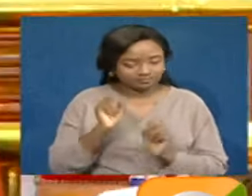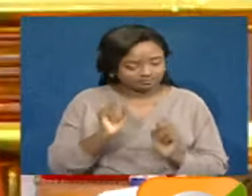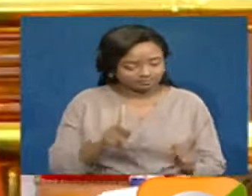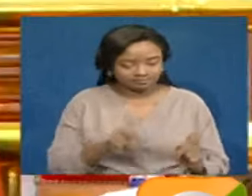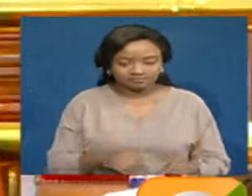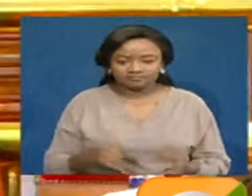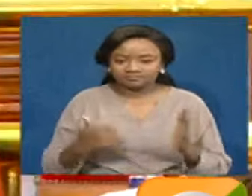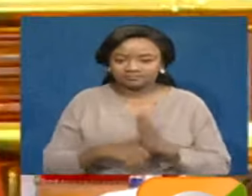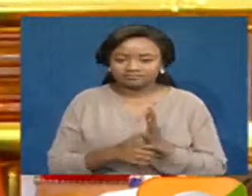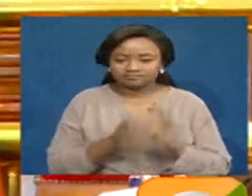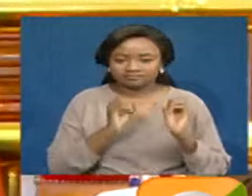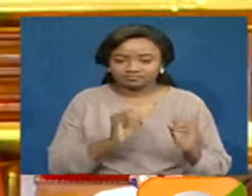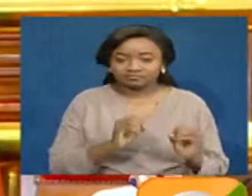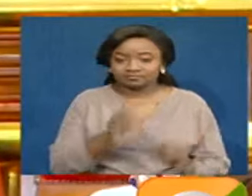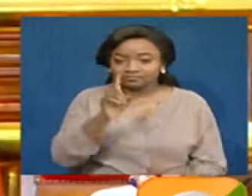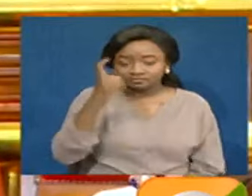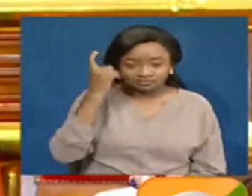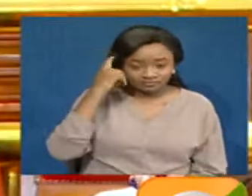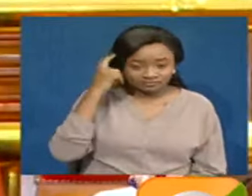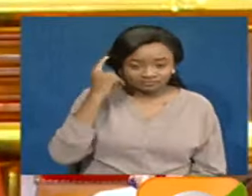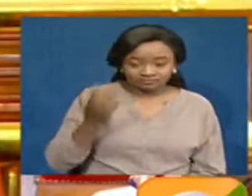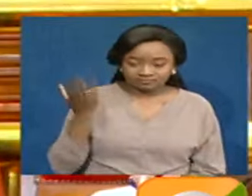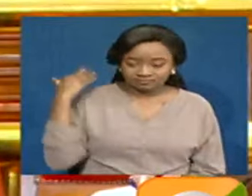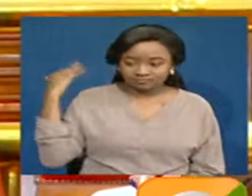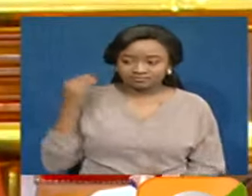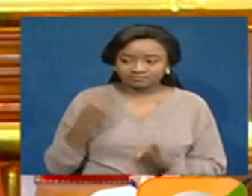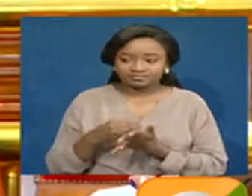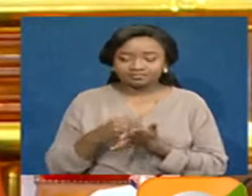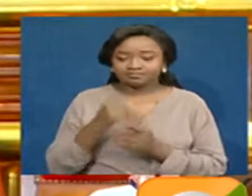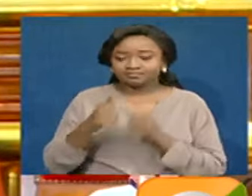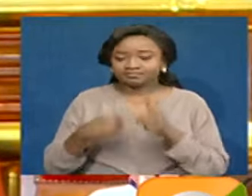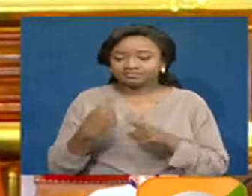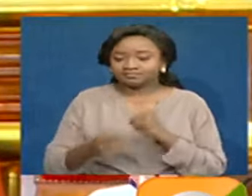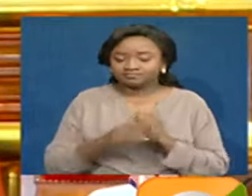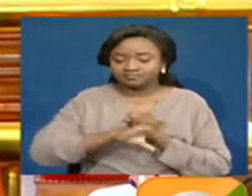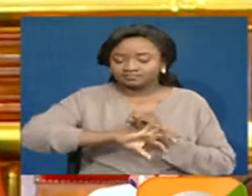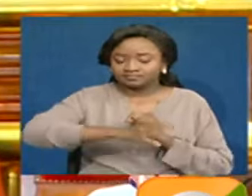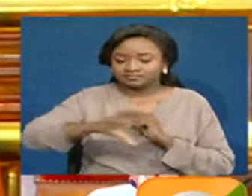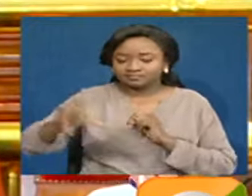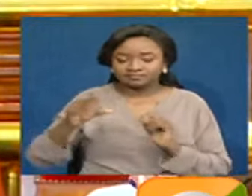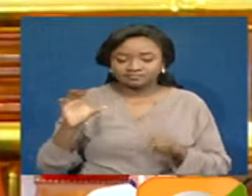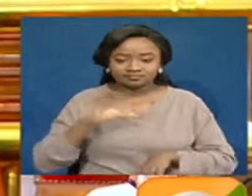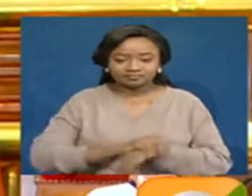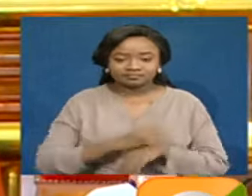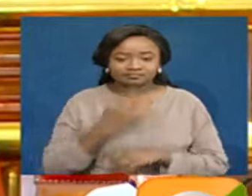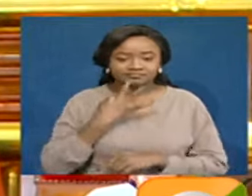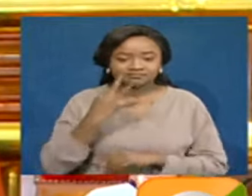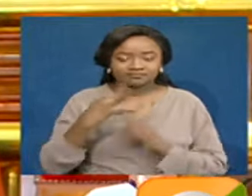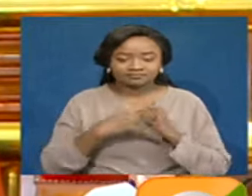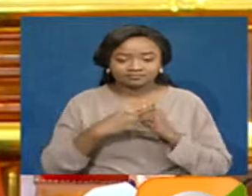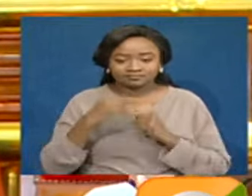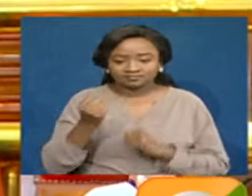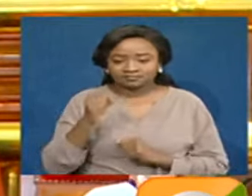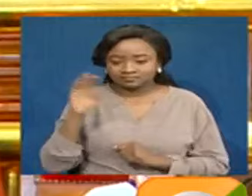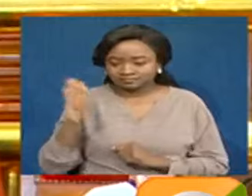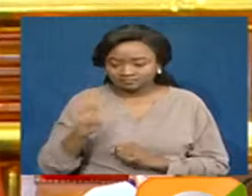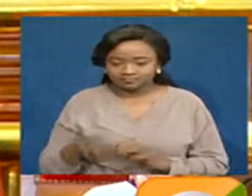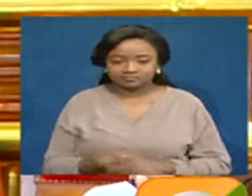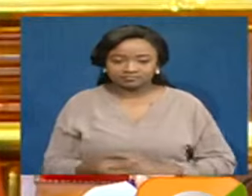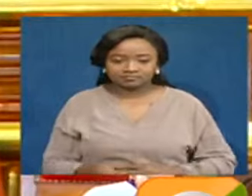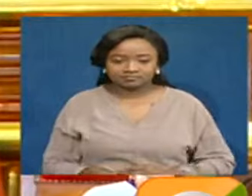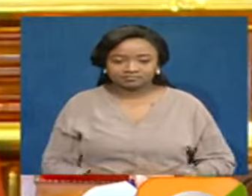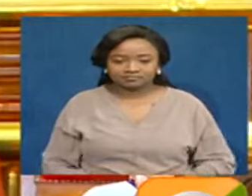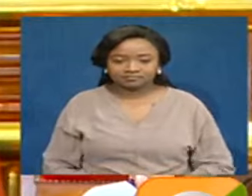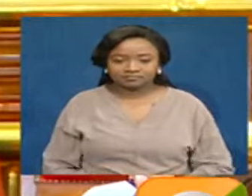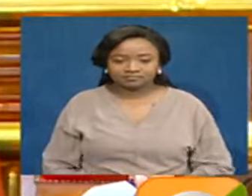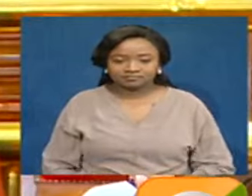that. If you remember, in the previous financial year, the counties got about 385 billion. The proposal